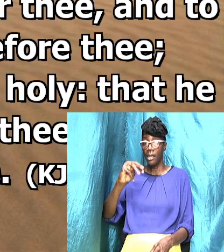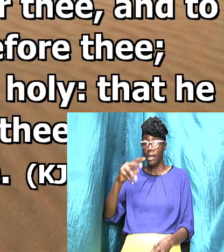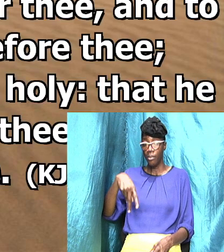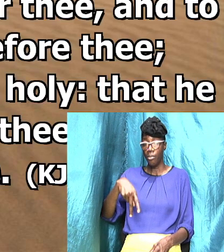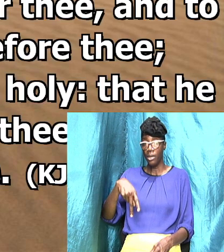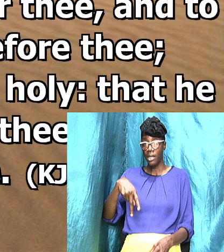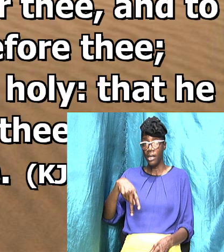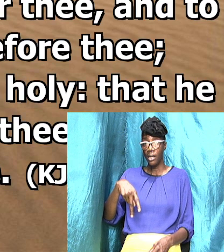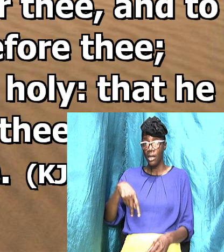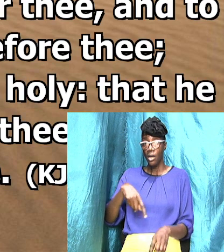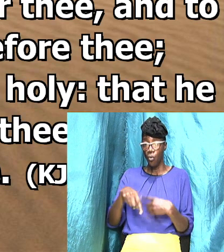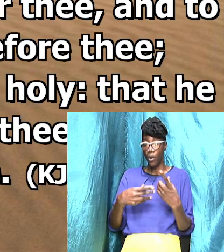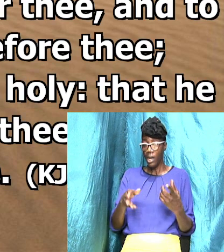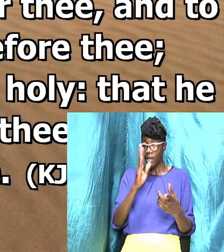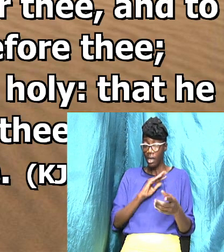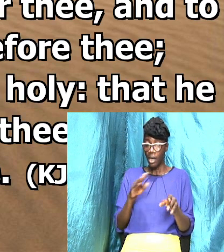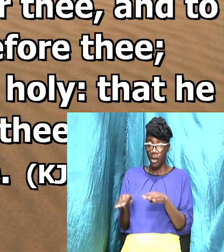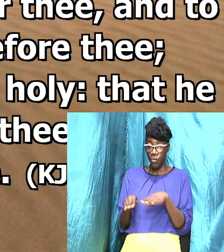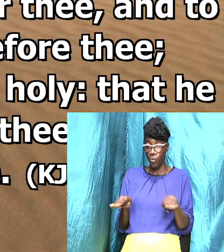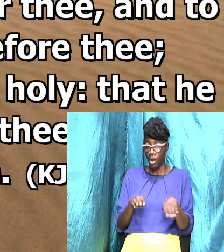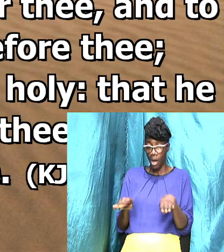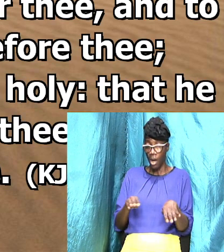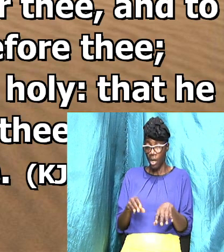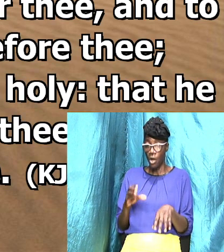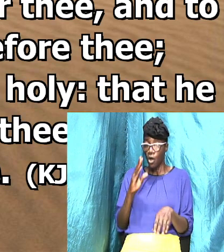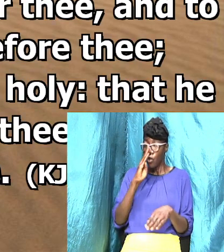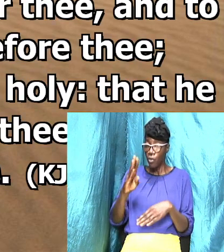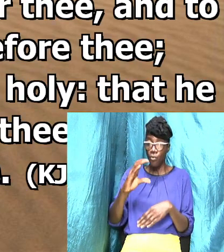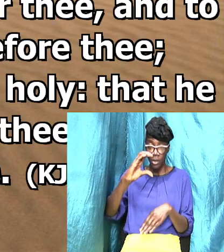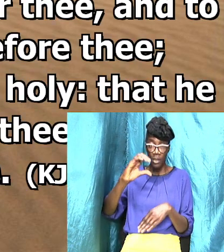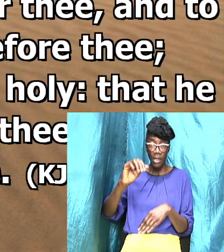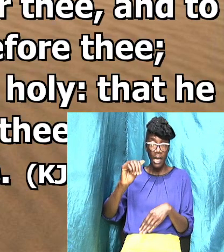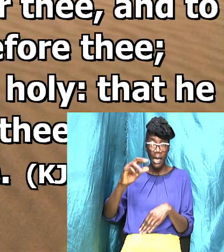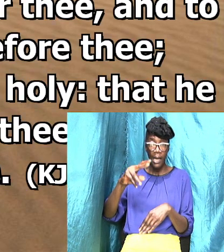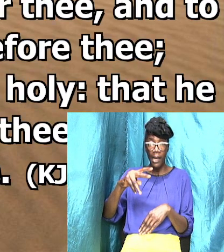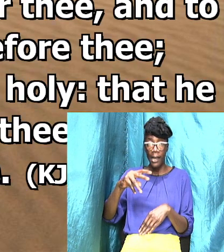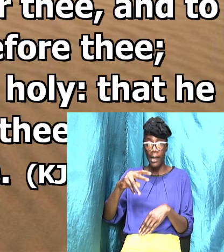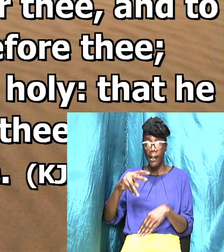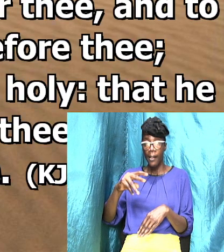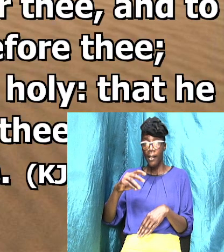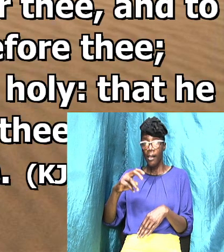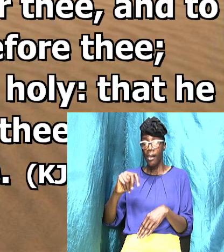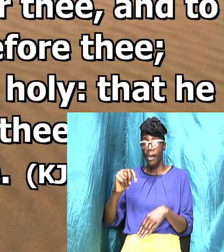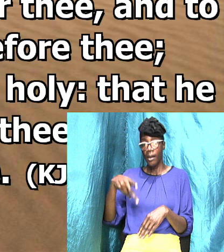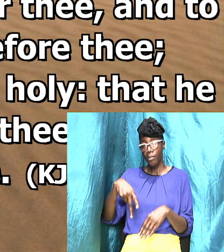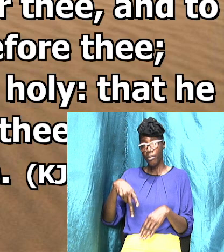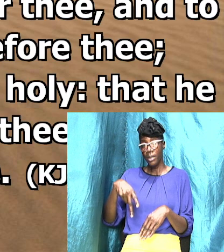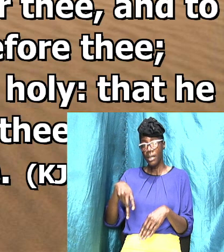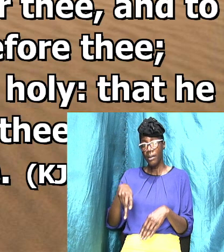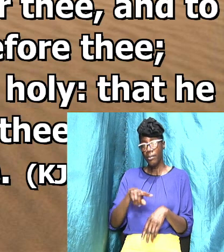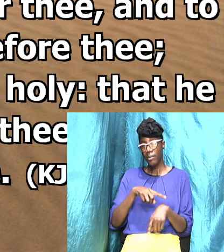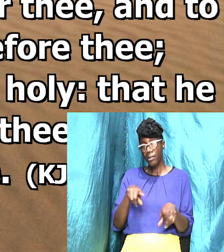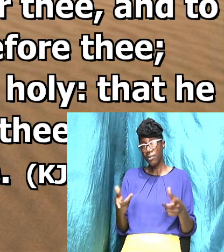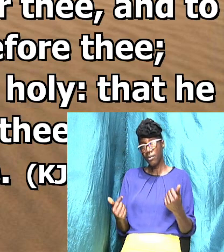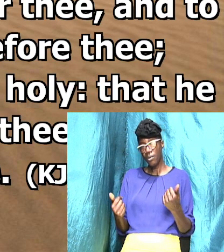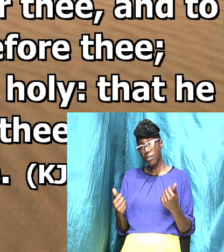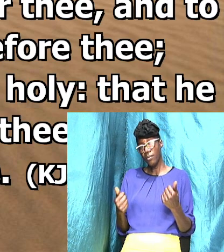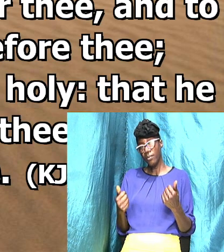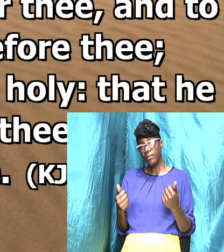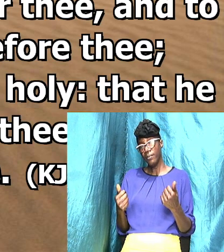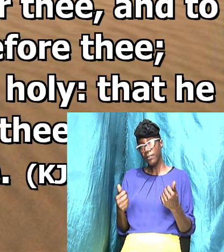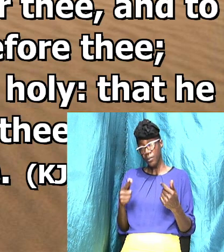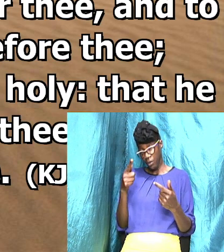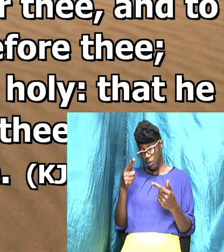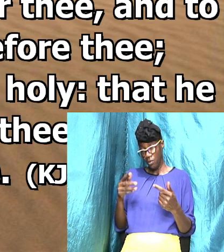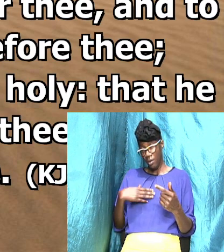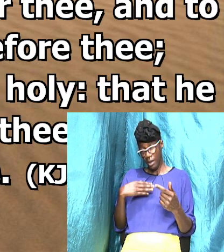So that when God walks through the camp, he will not come upon, Lord God, you have a dog in your yard yet